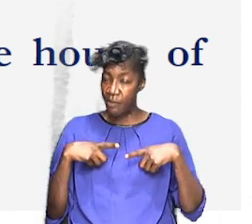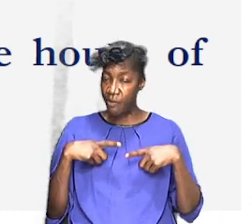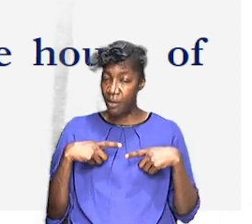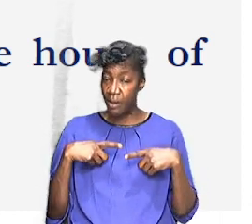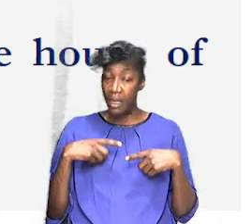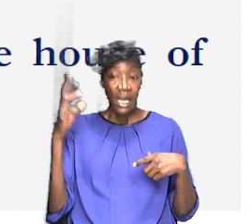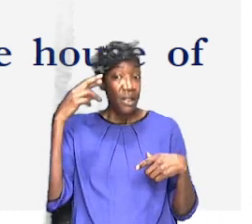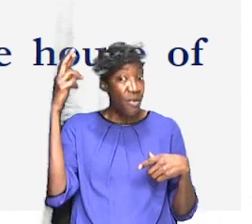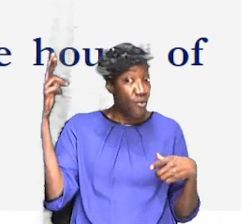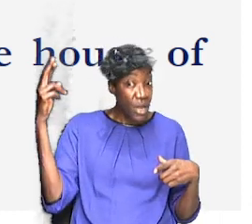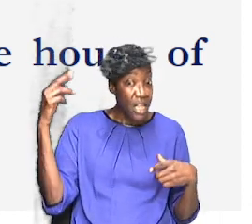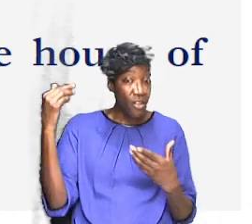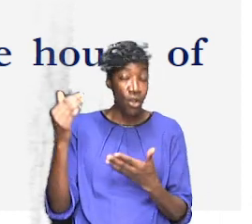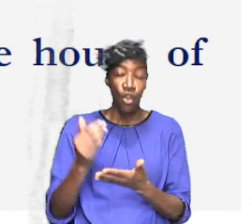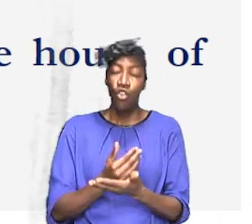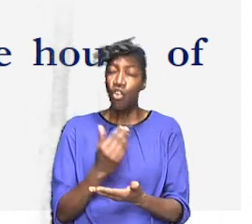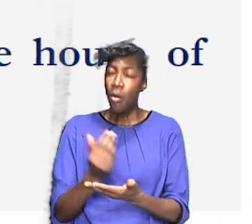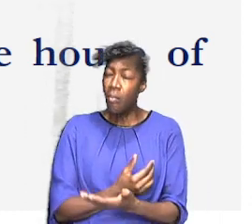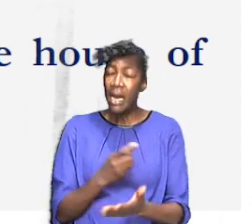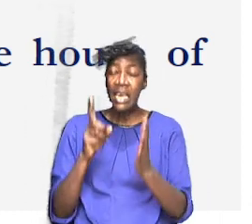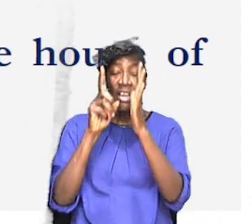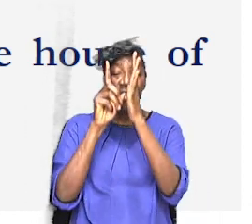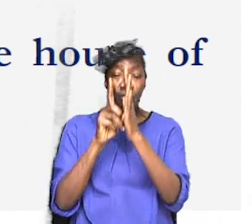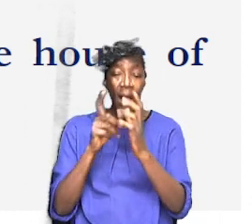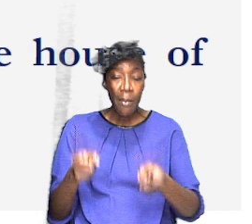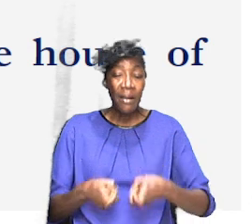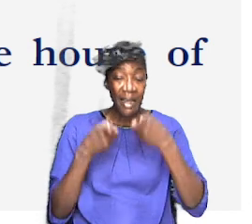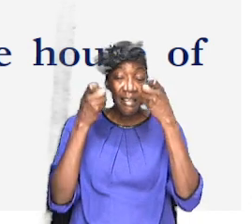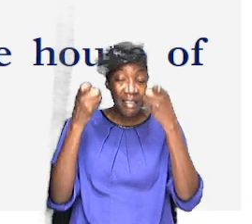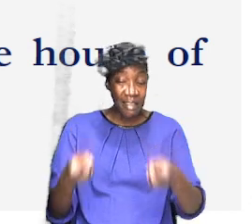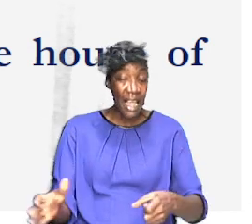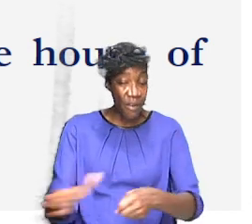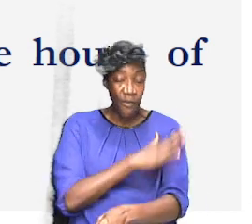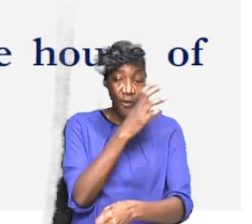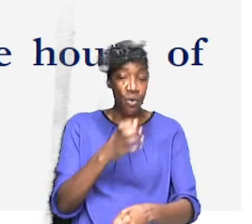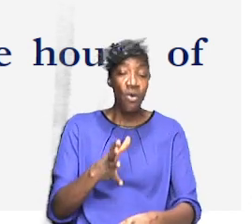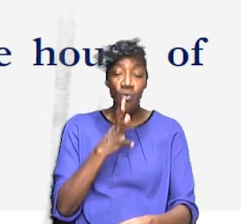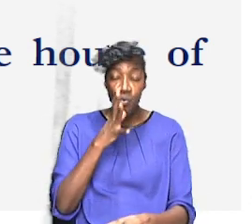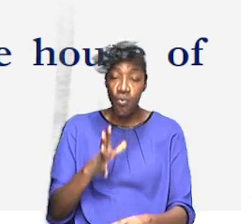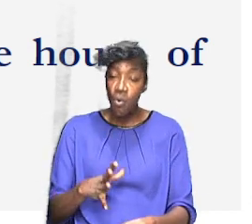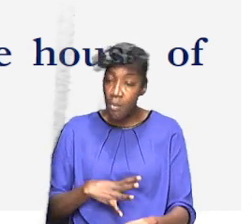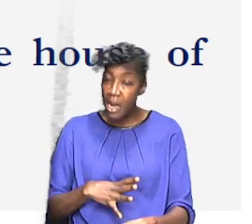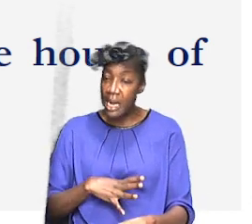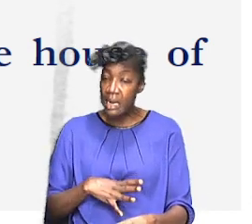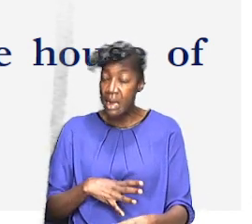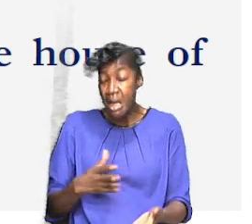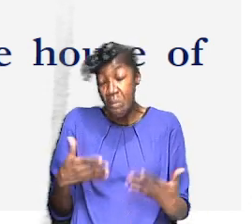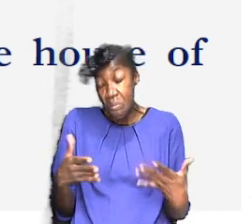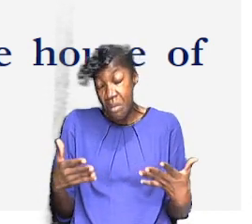somebody would be described as a sinful woman. Or it could be a case where this woman